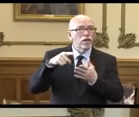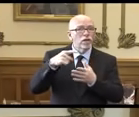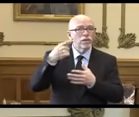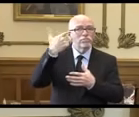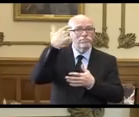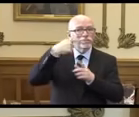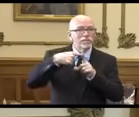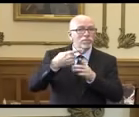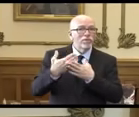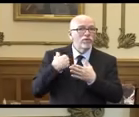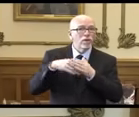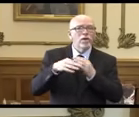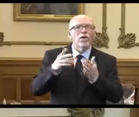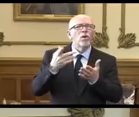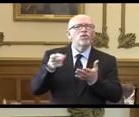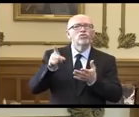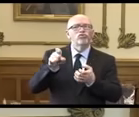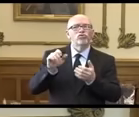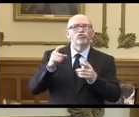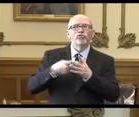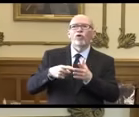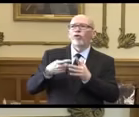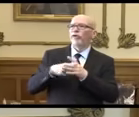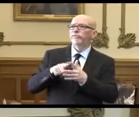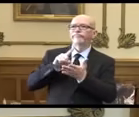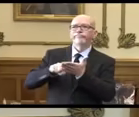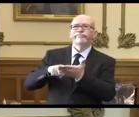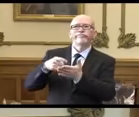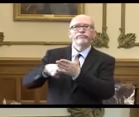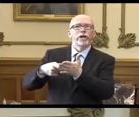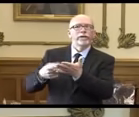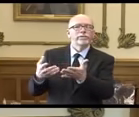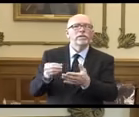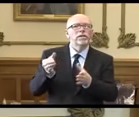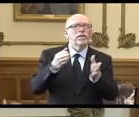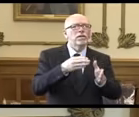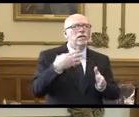want to start pricing? And then for Commissioner Payne,